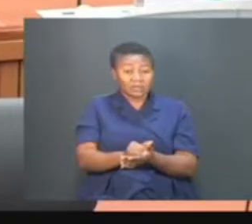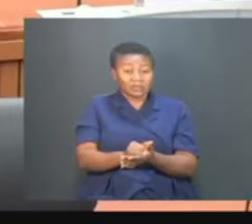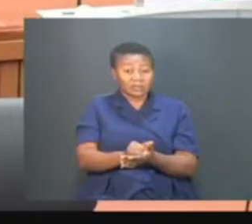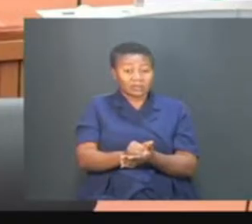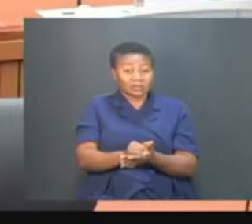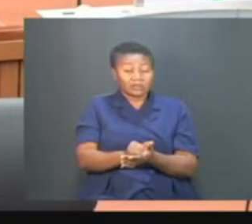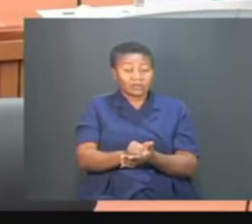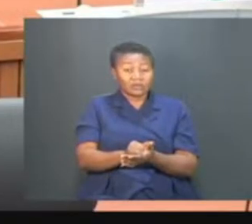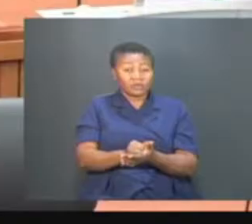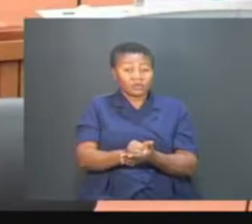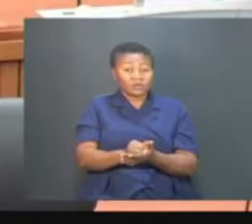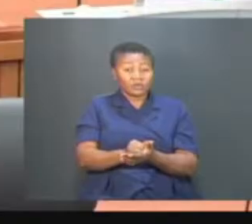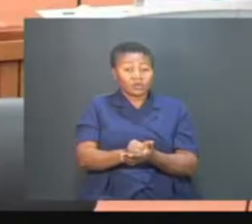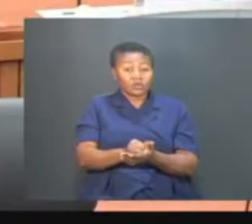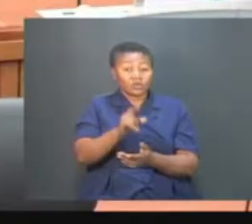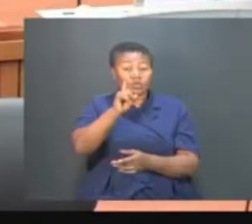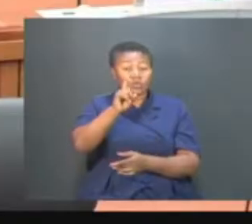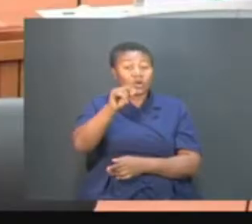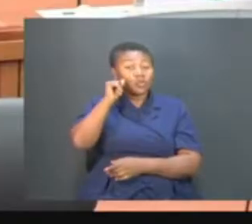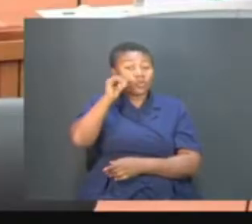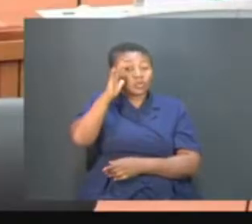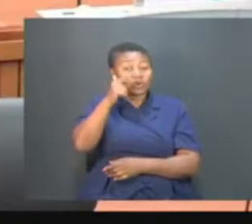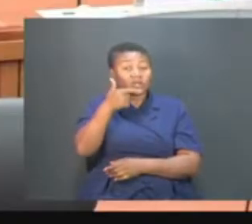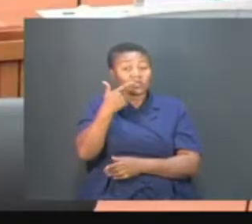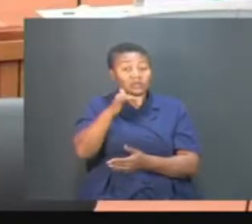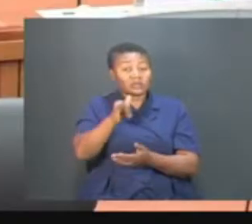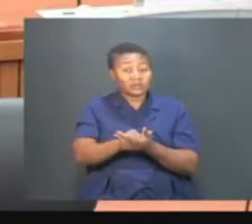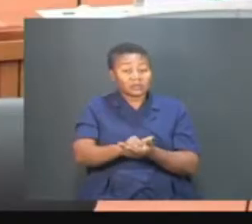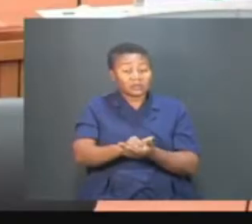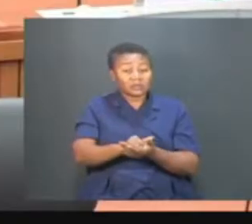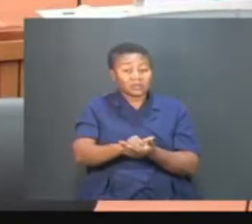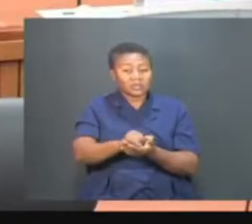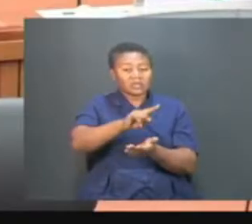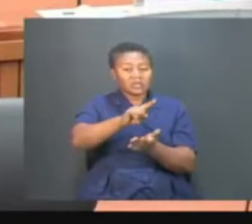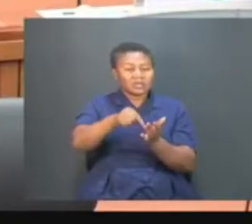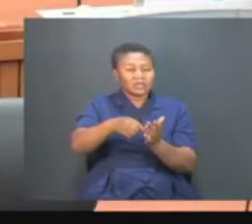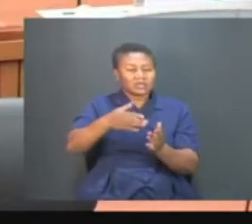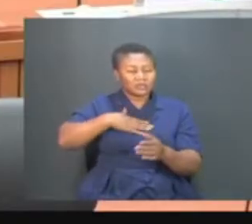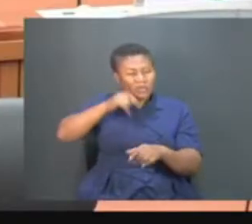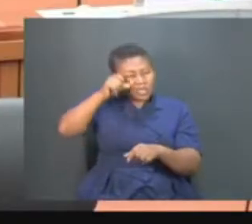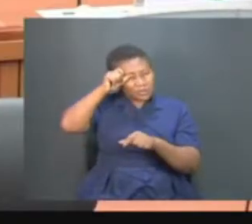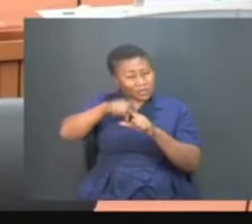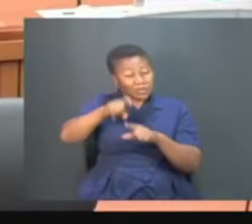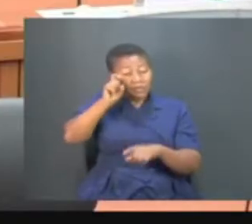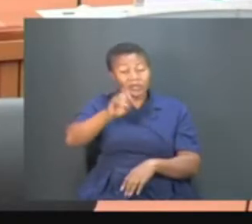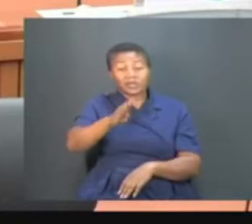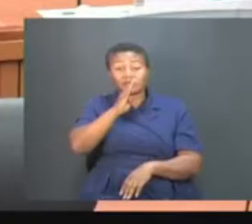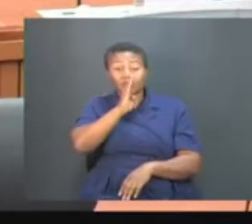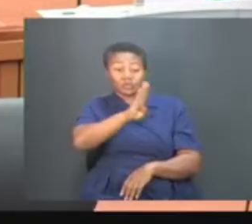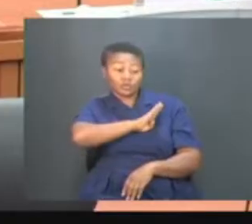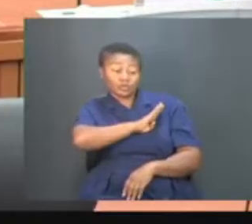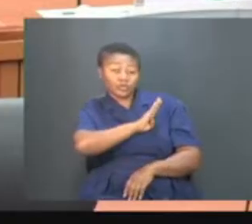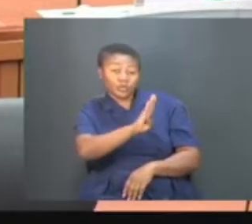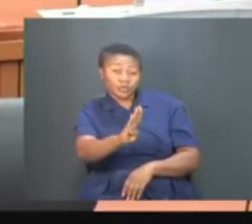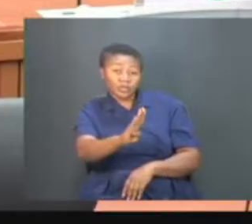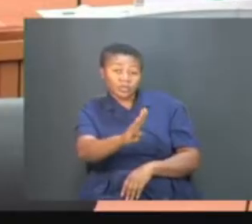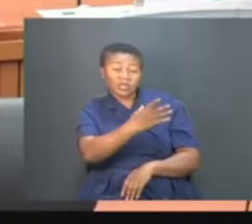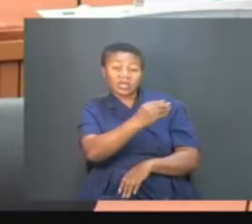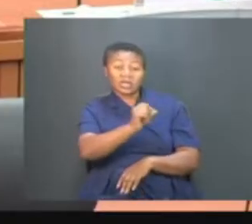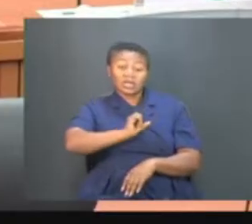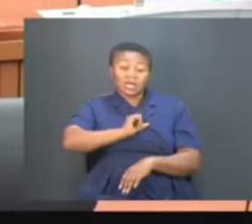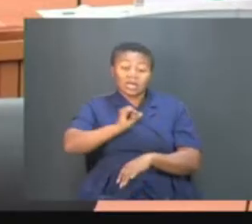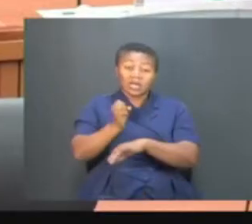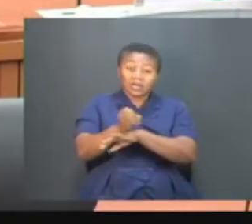government's, that this, my brother, must be bold and advise that this